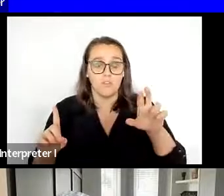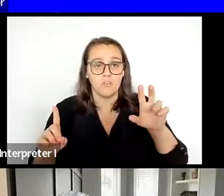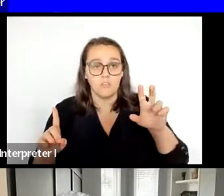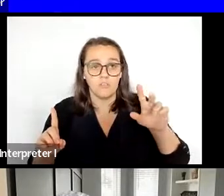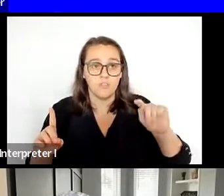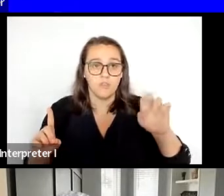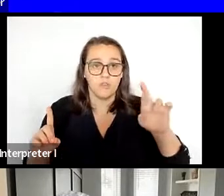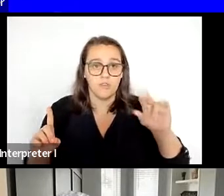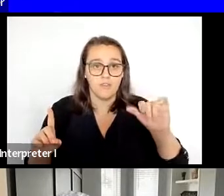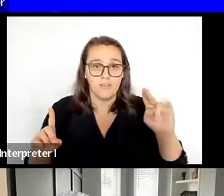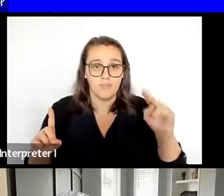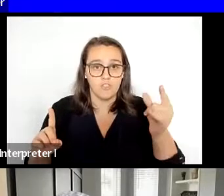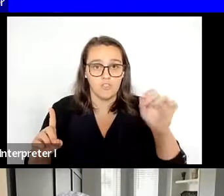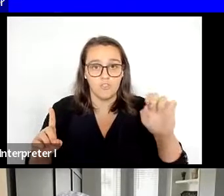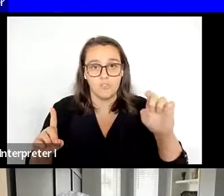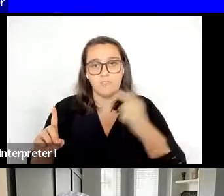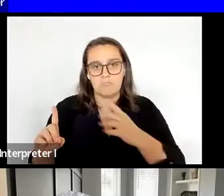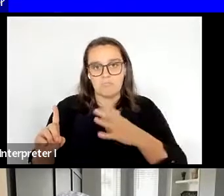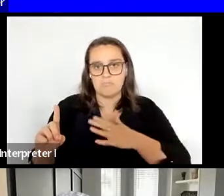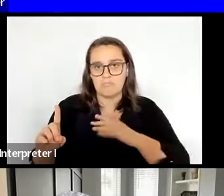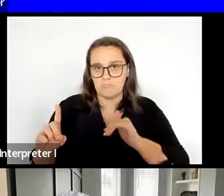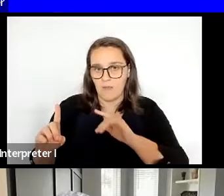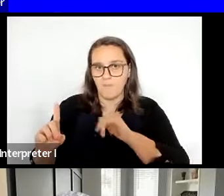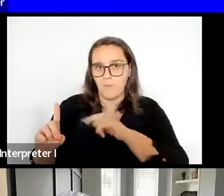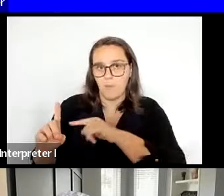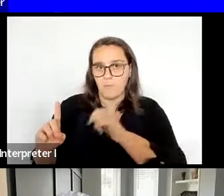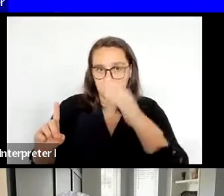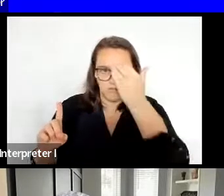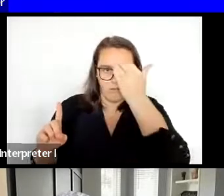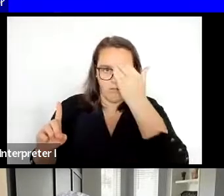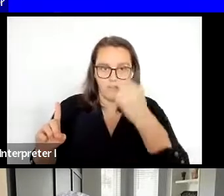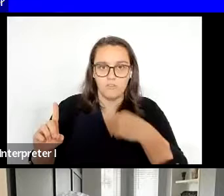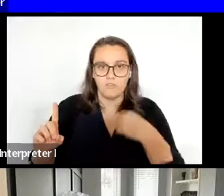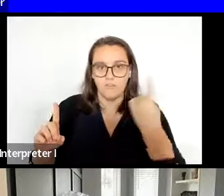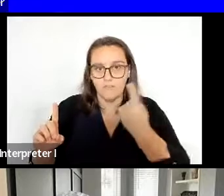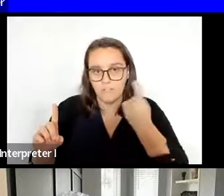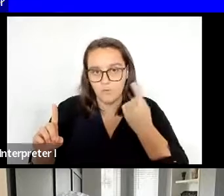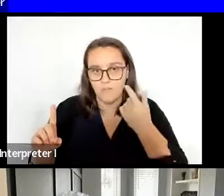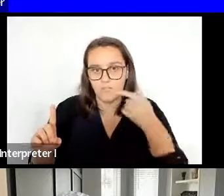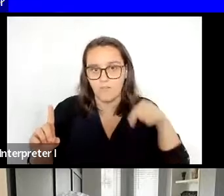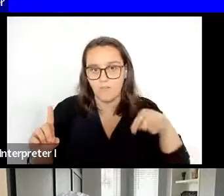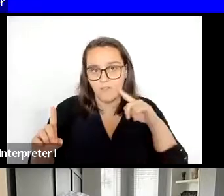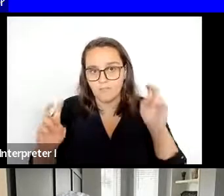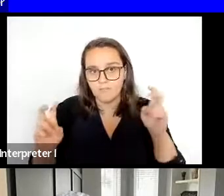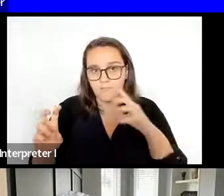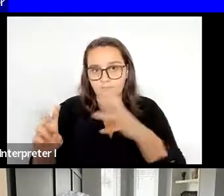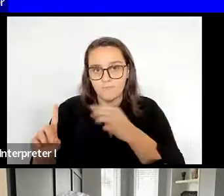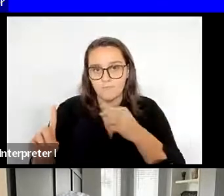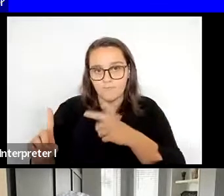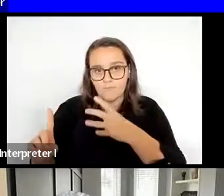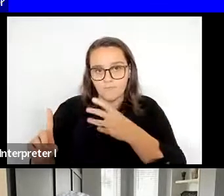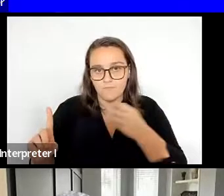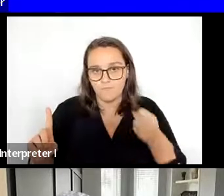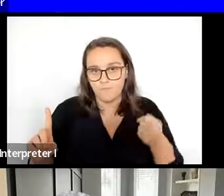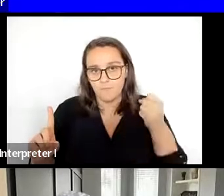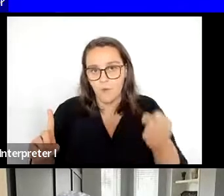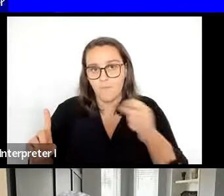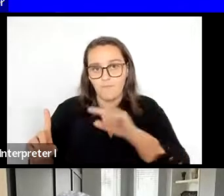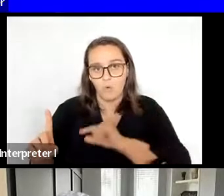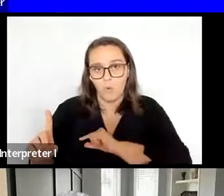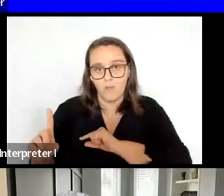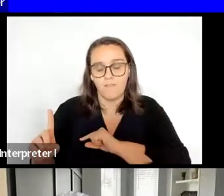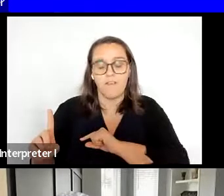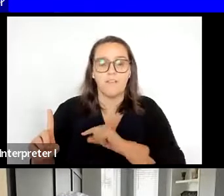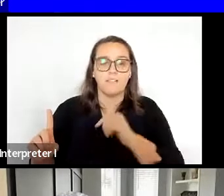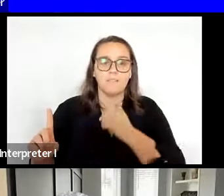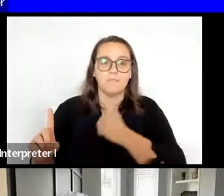his commitment to maternal and perinatal health consideration and appointment of qualified individuals to similar internal advisory